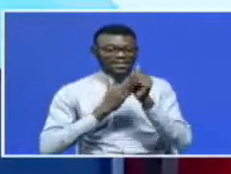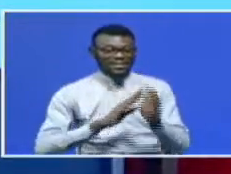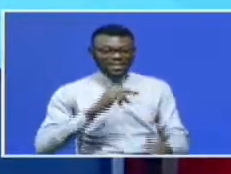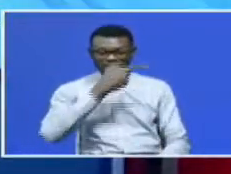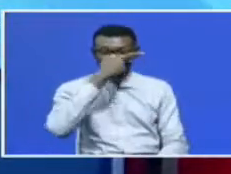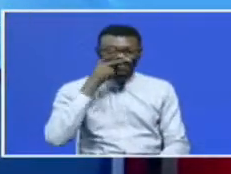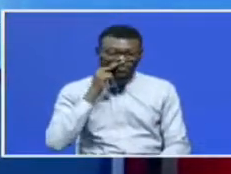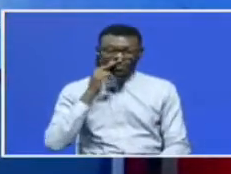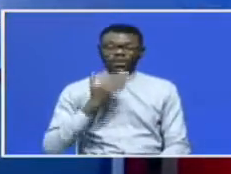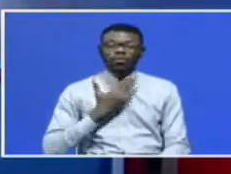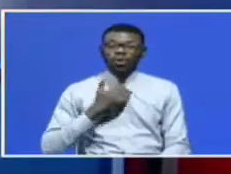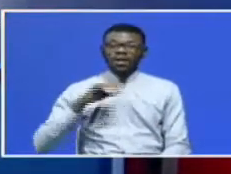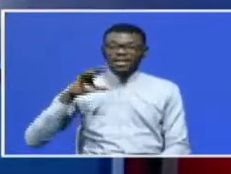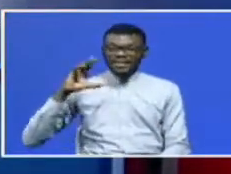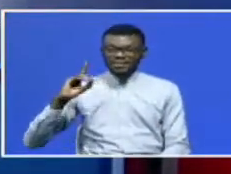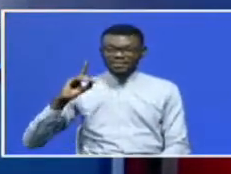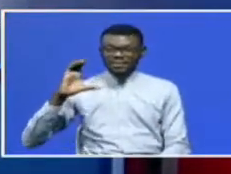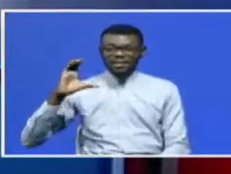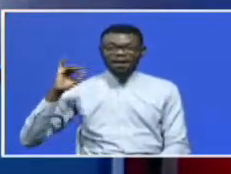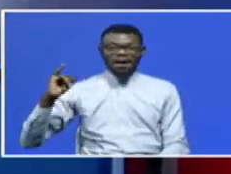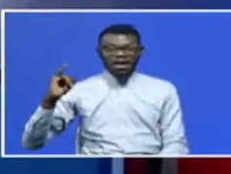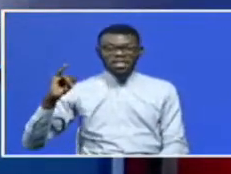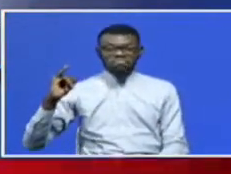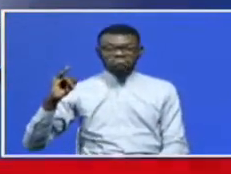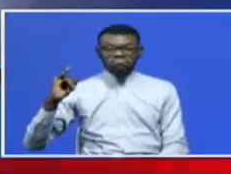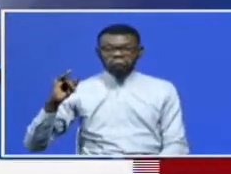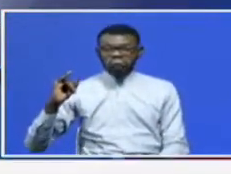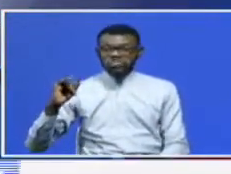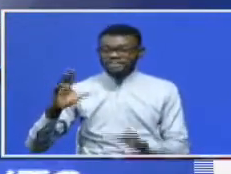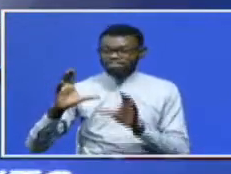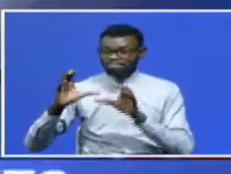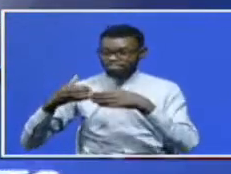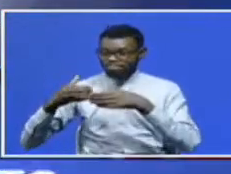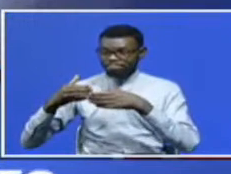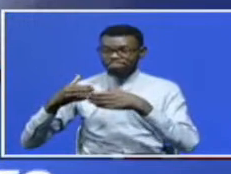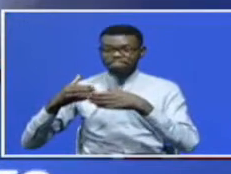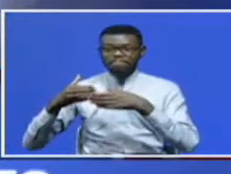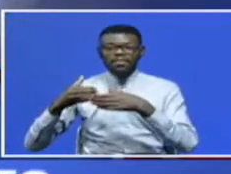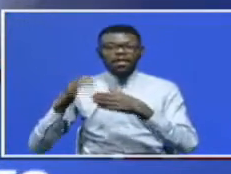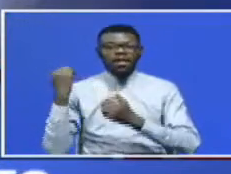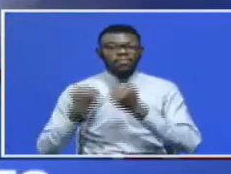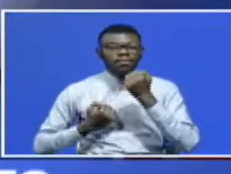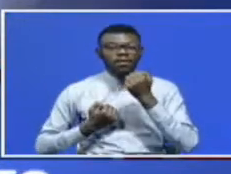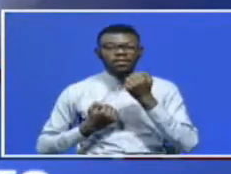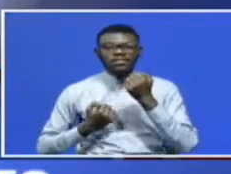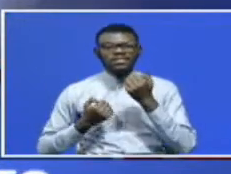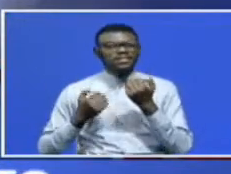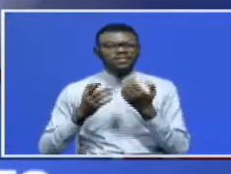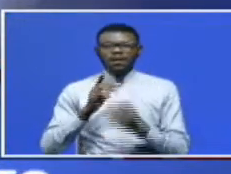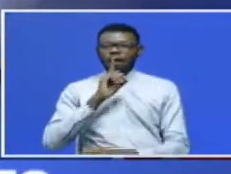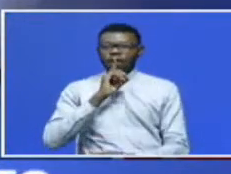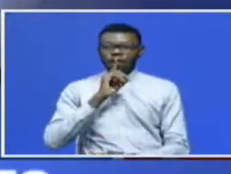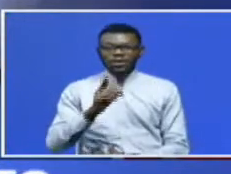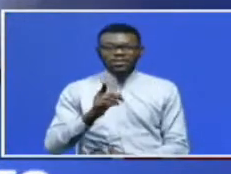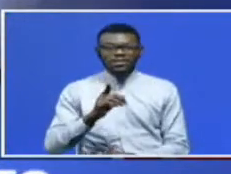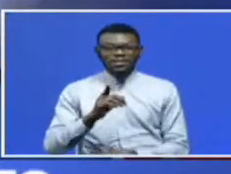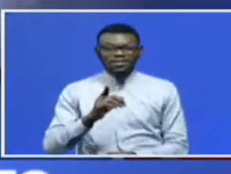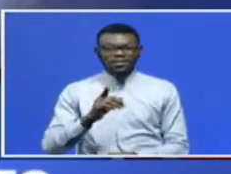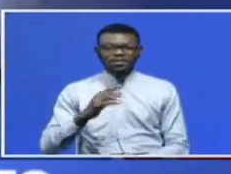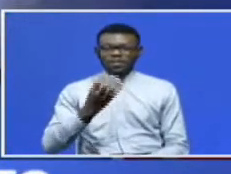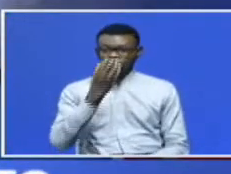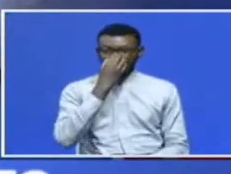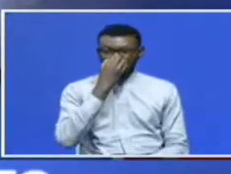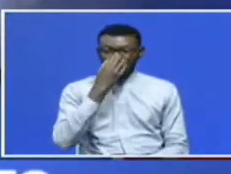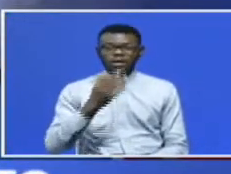Musyoka now wants the Directorate of Criminal Investigations, DCI, to support someone, DP William